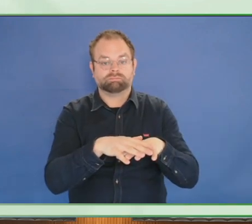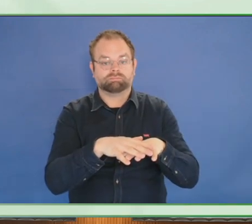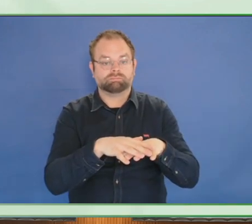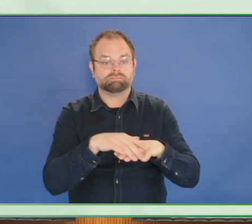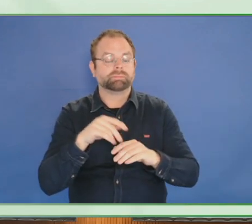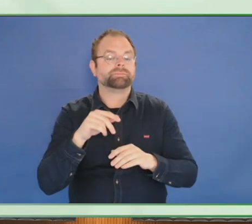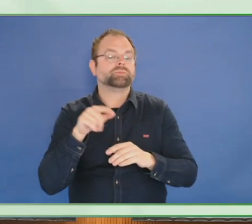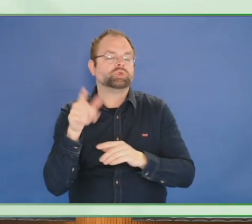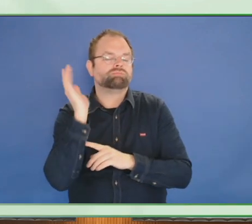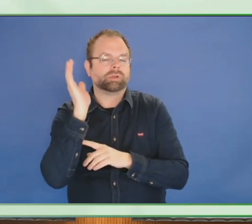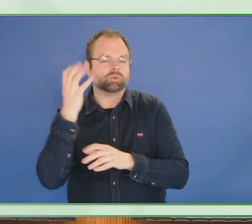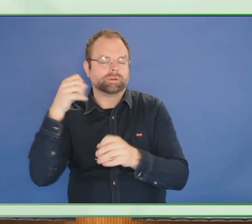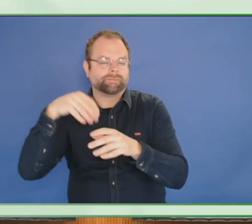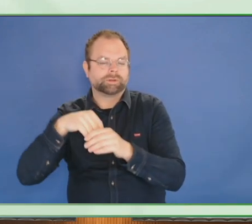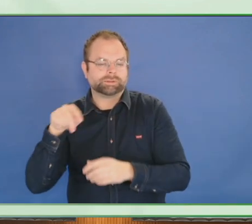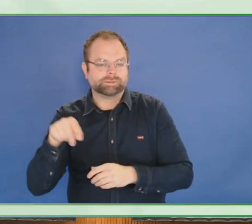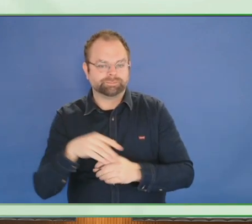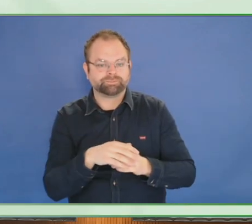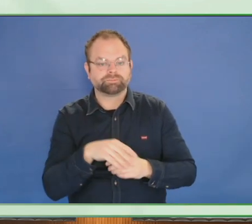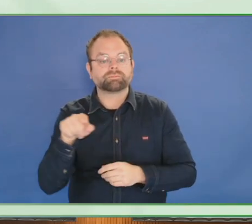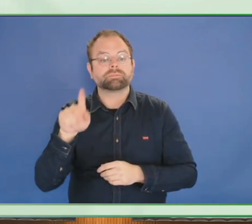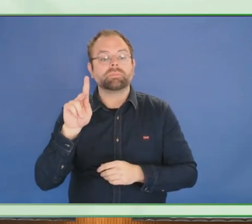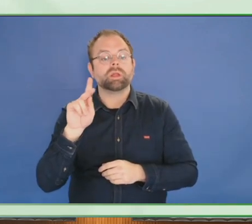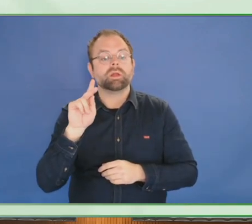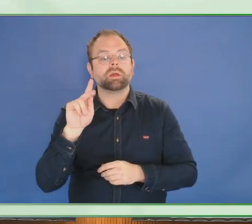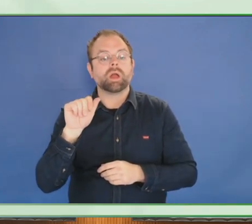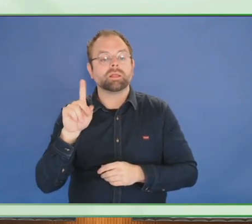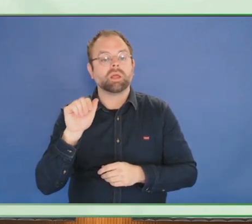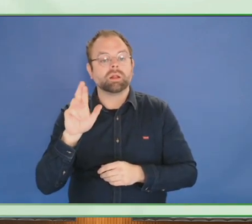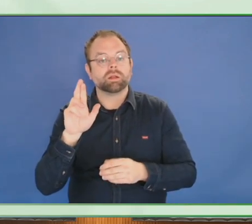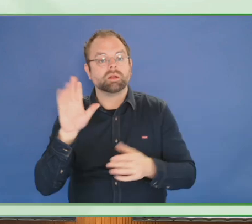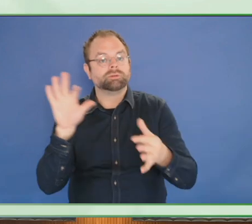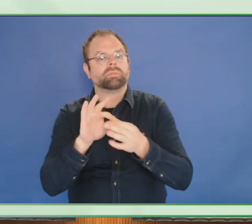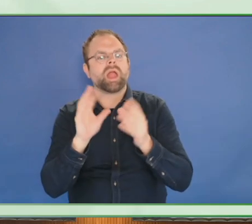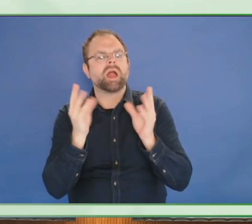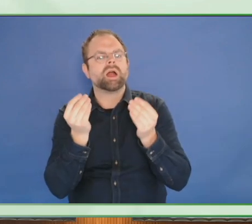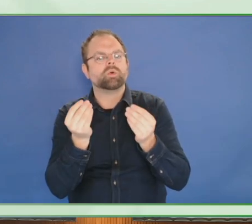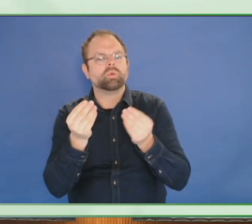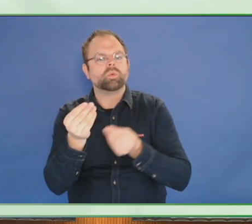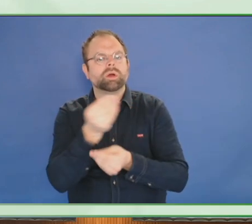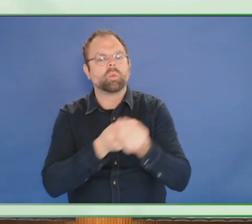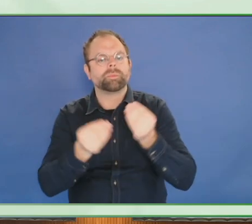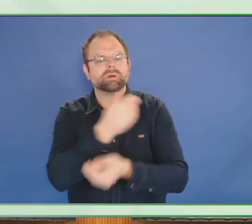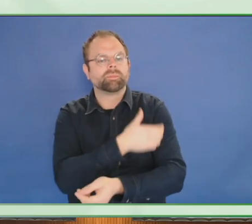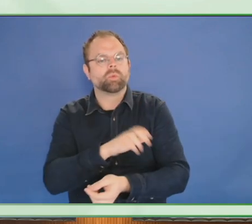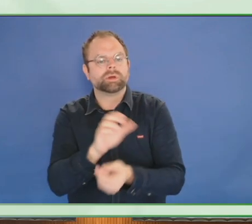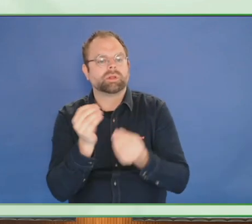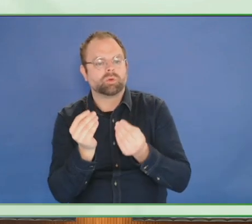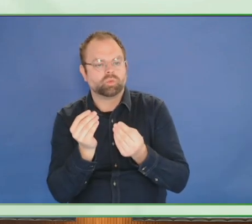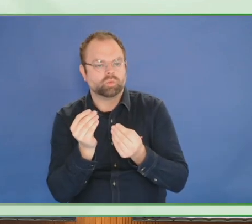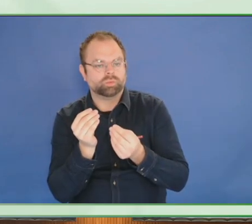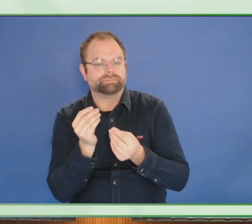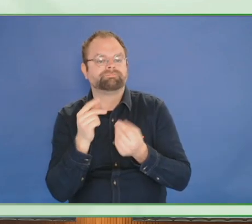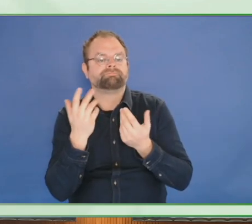empowerment, which focuses both on the person with disability and their surrounding. For persons with